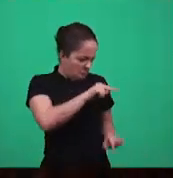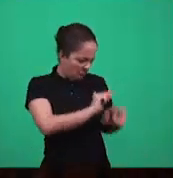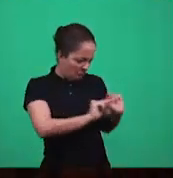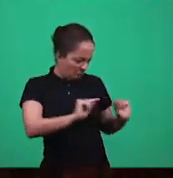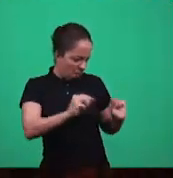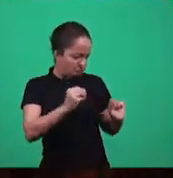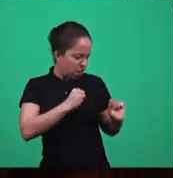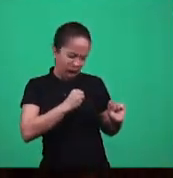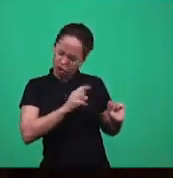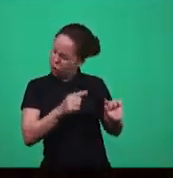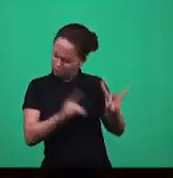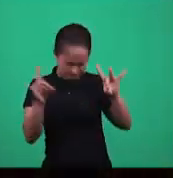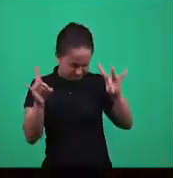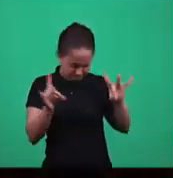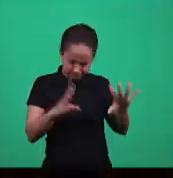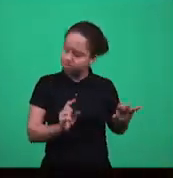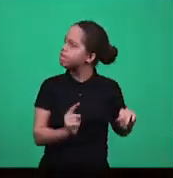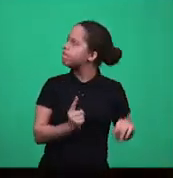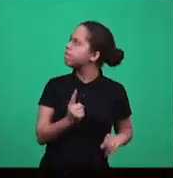with all its sins.